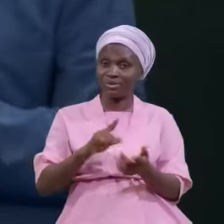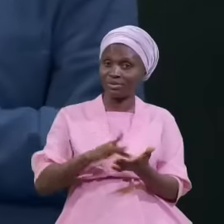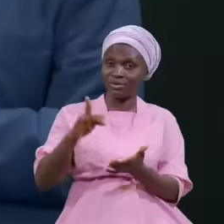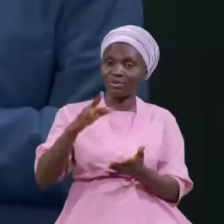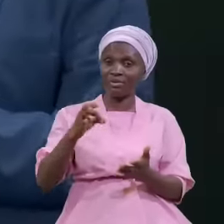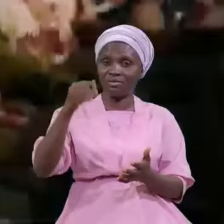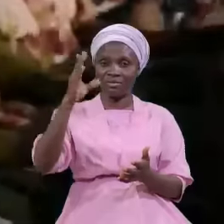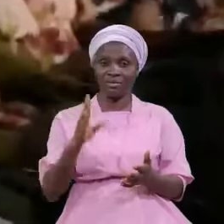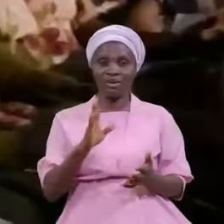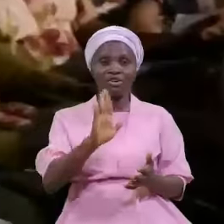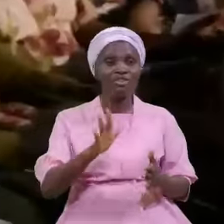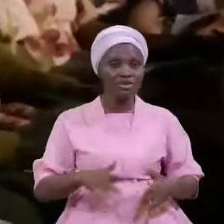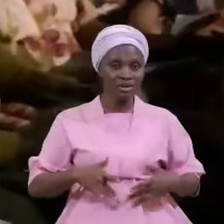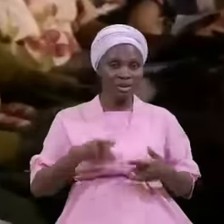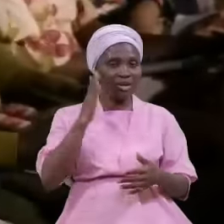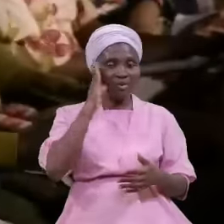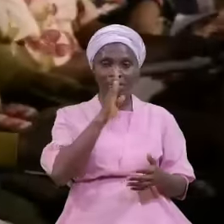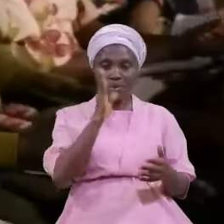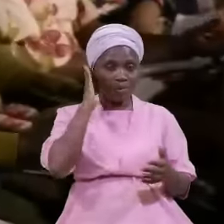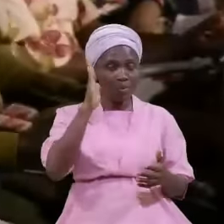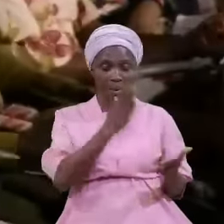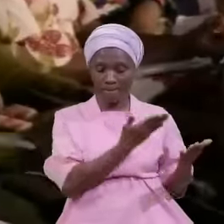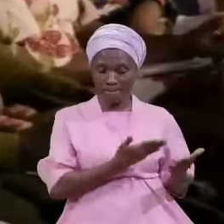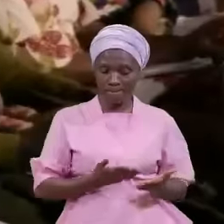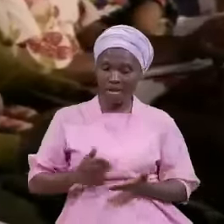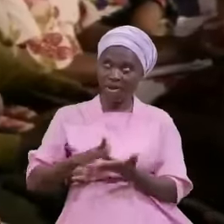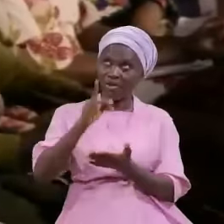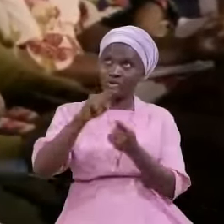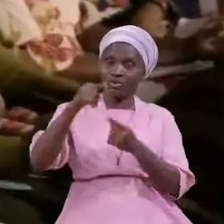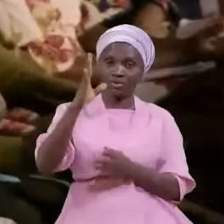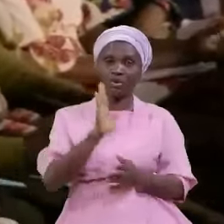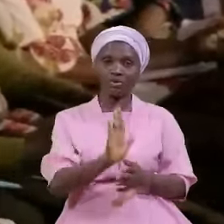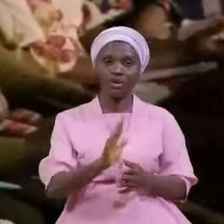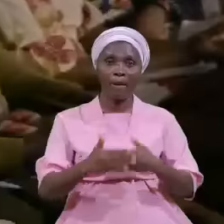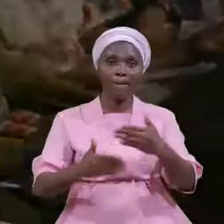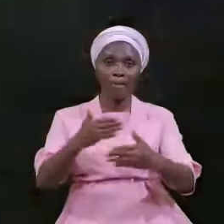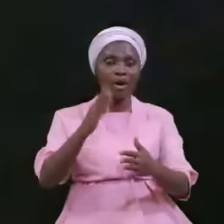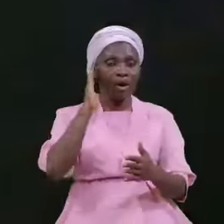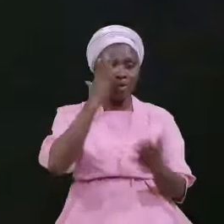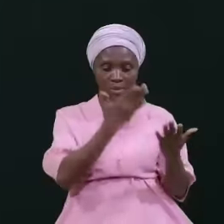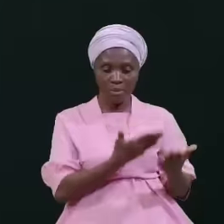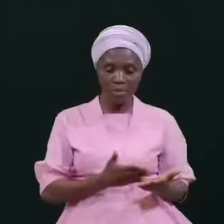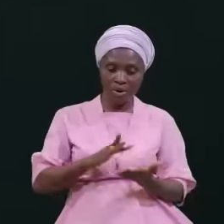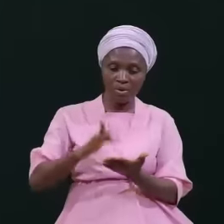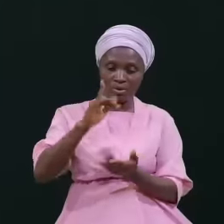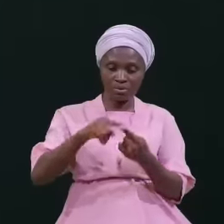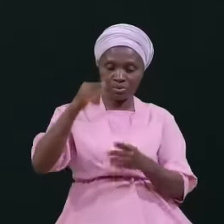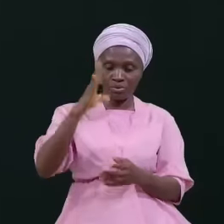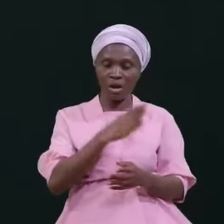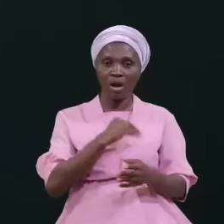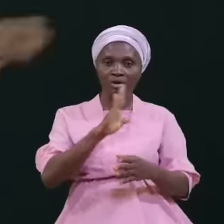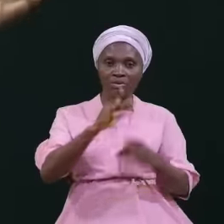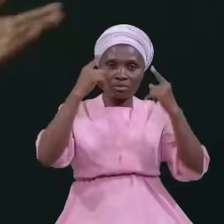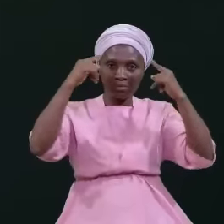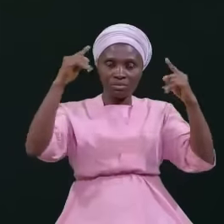to God. Your progress will bring glory to God. And your achievement in life, everything you have prayed for during